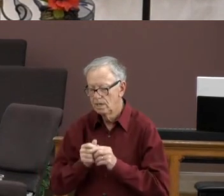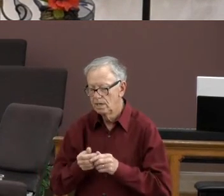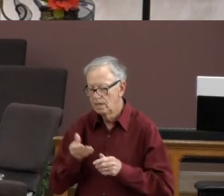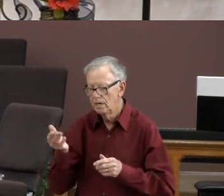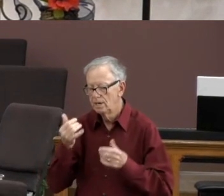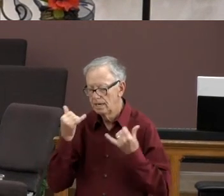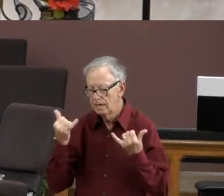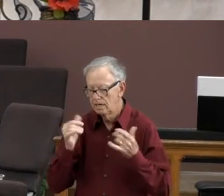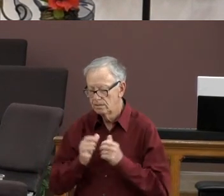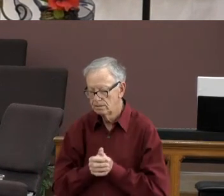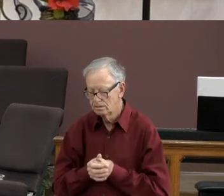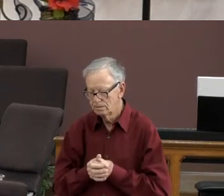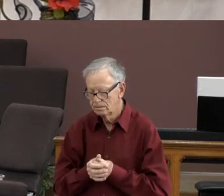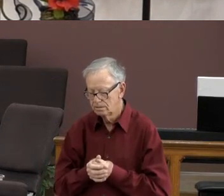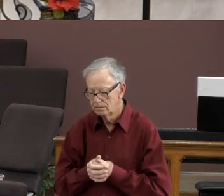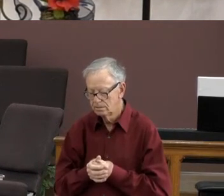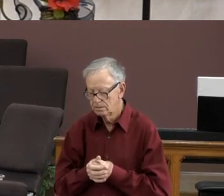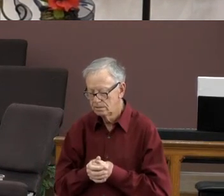and now.